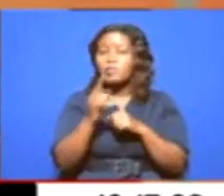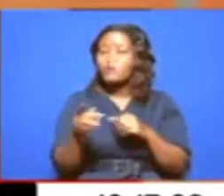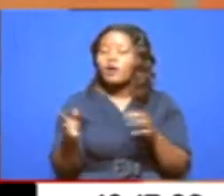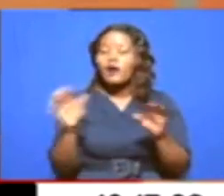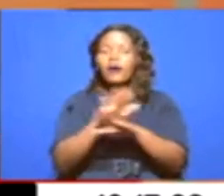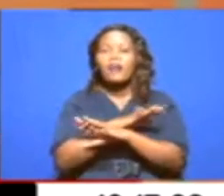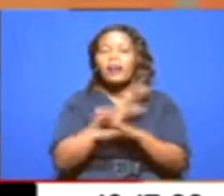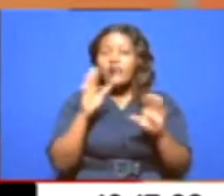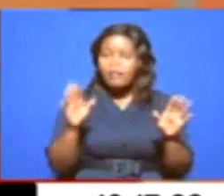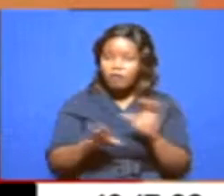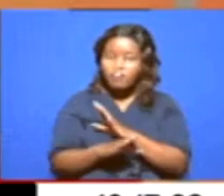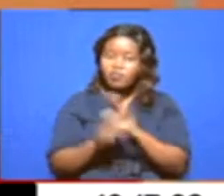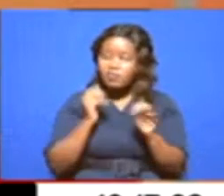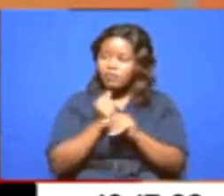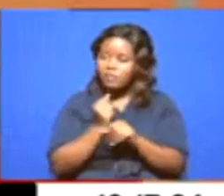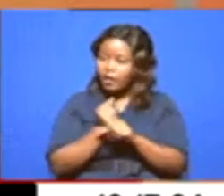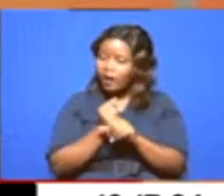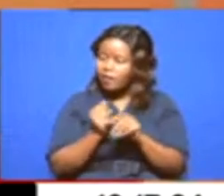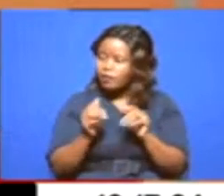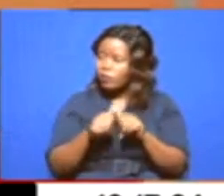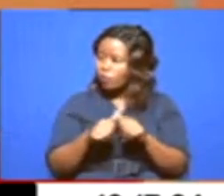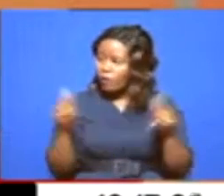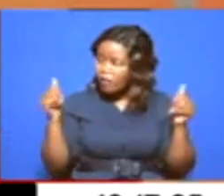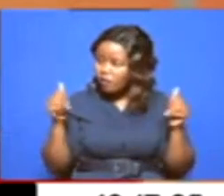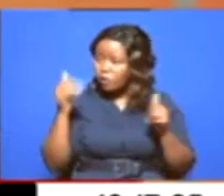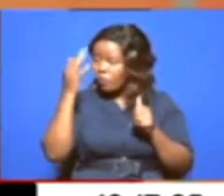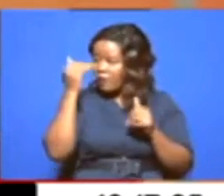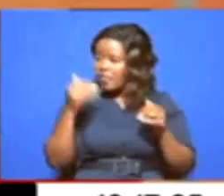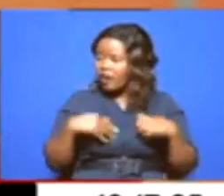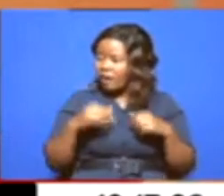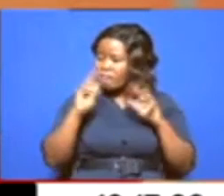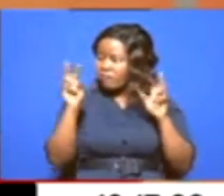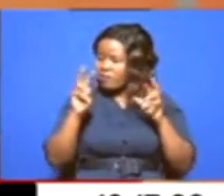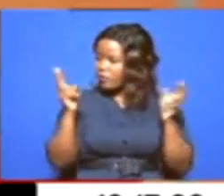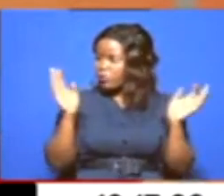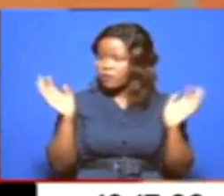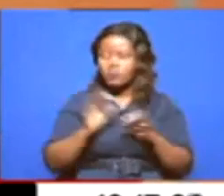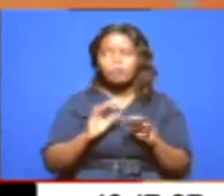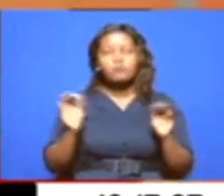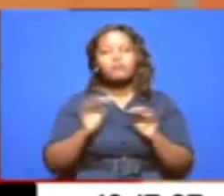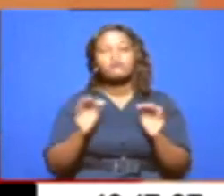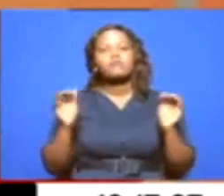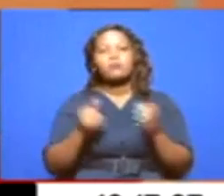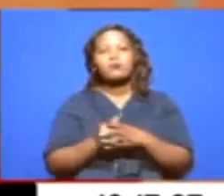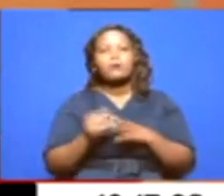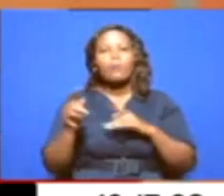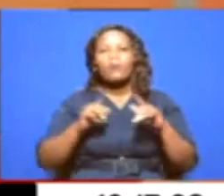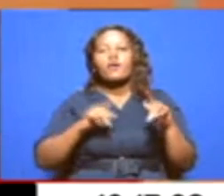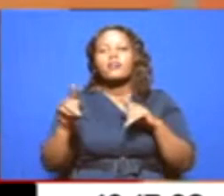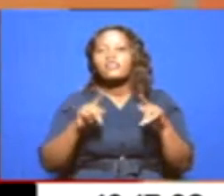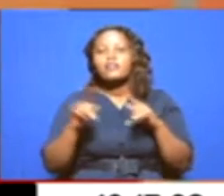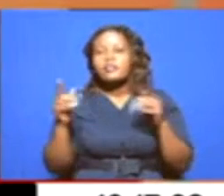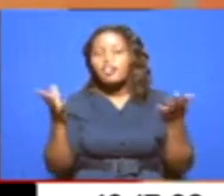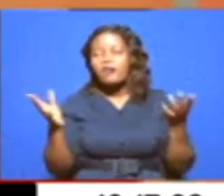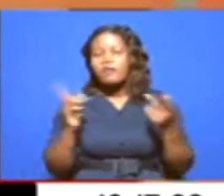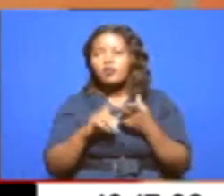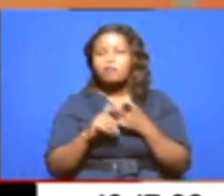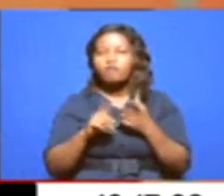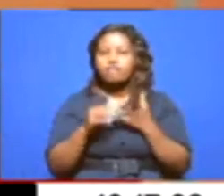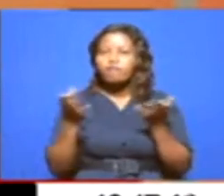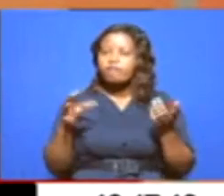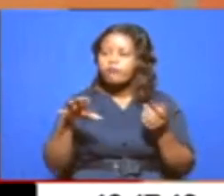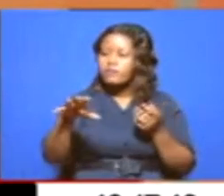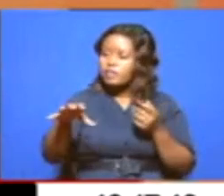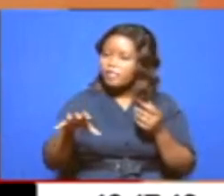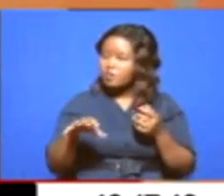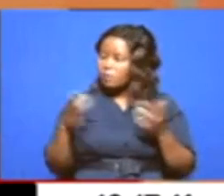in advance so that we don't have any issues. Travel and accommodation, transportation, we have already set up